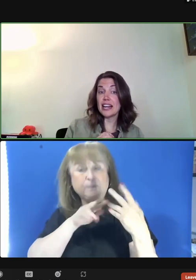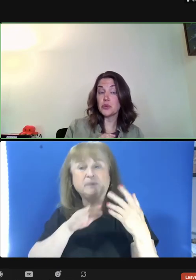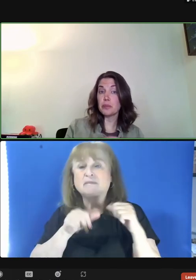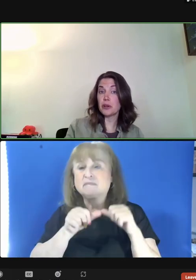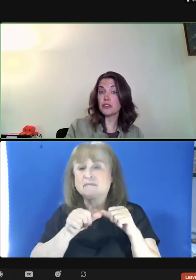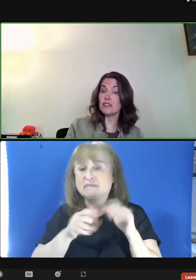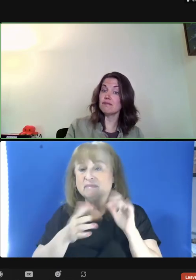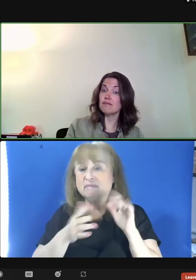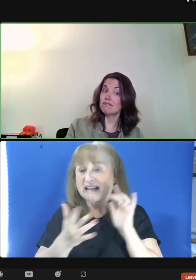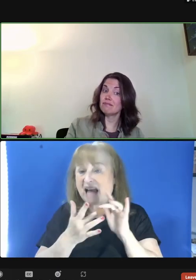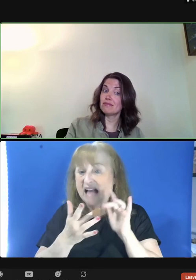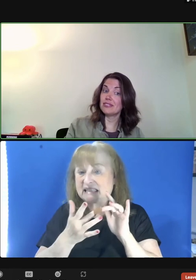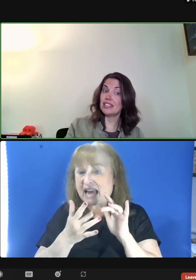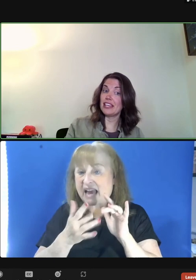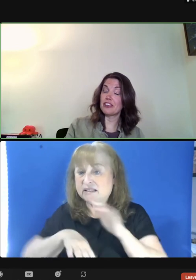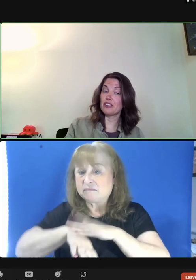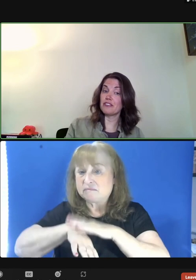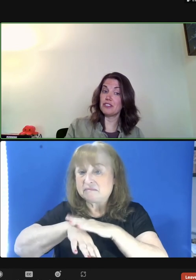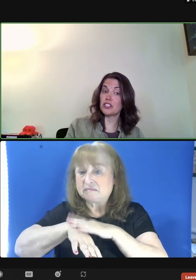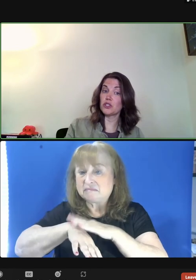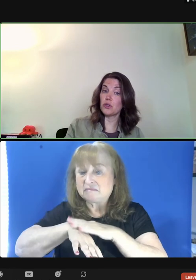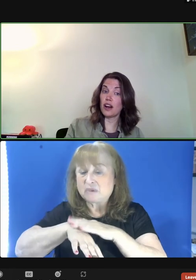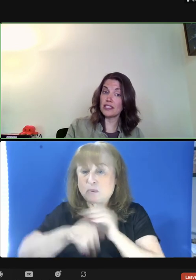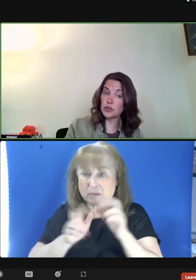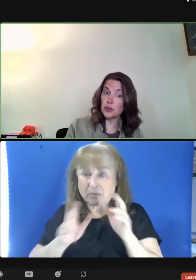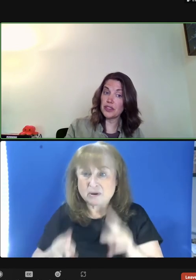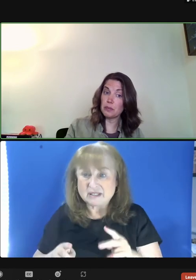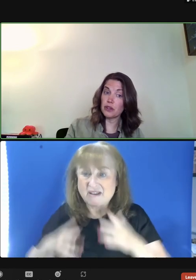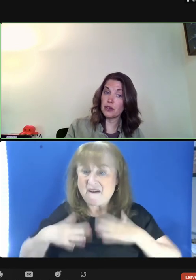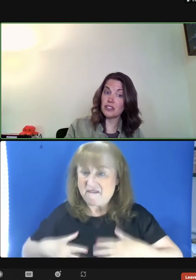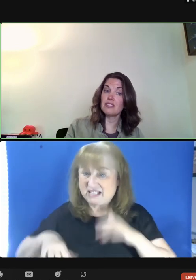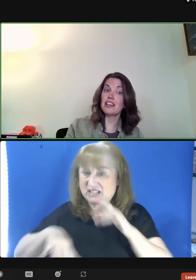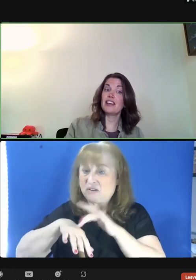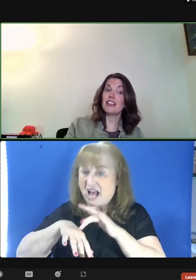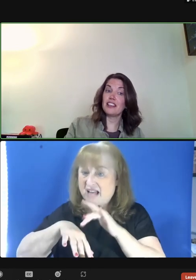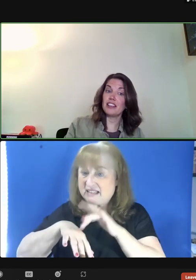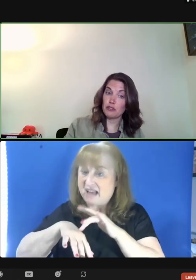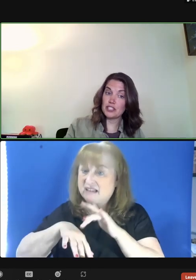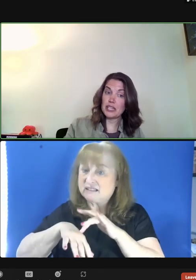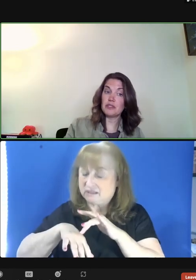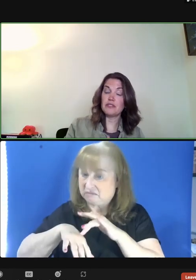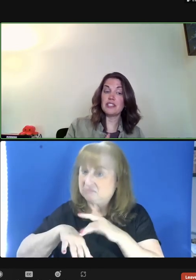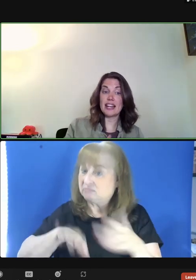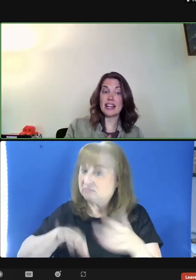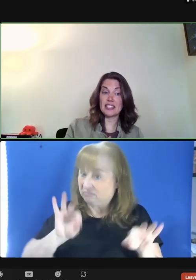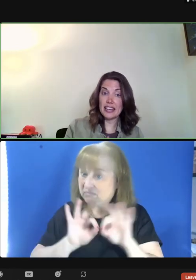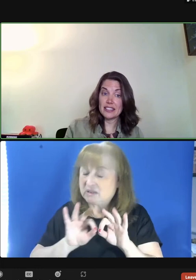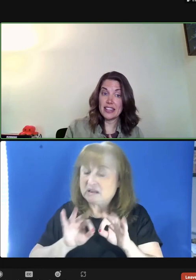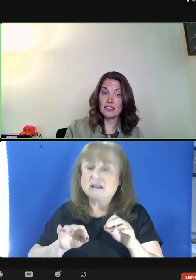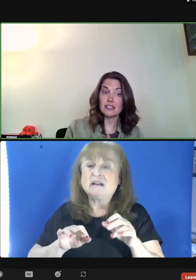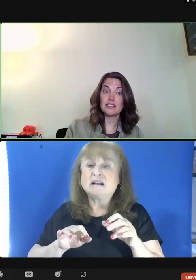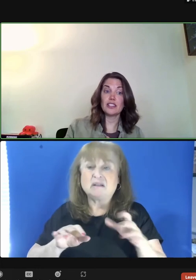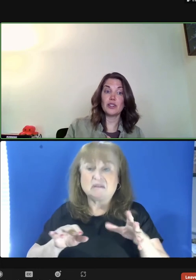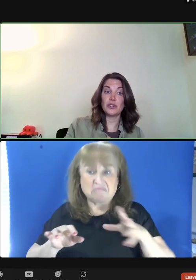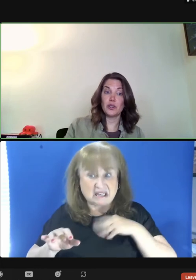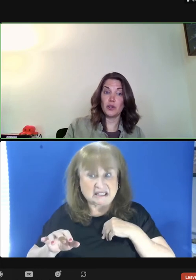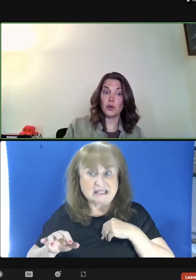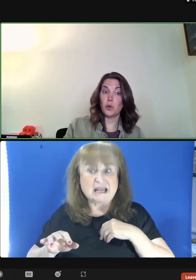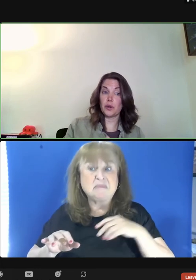a contact with a person. If they're in physical contact with that person, receptive to tactile